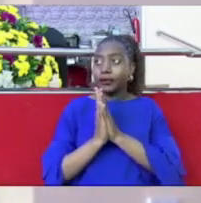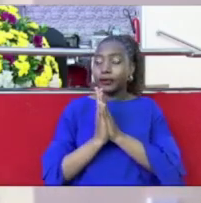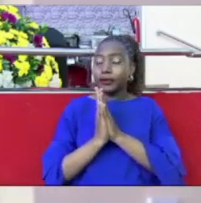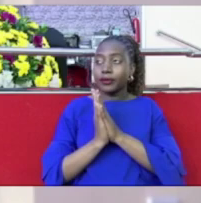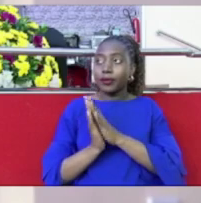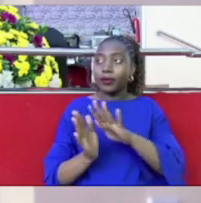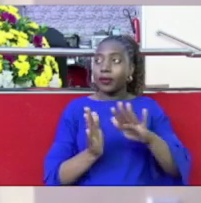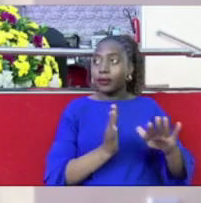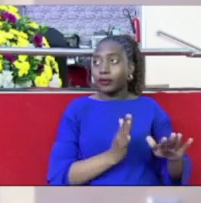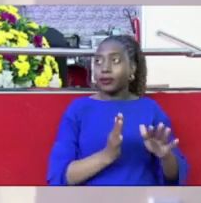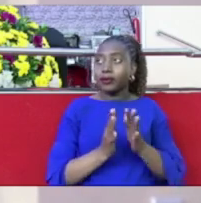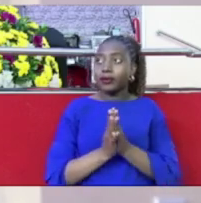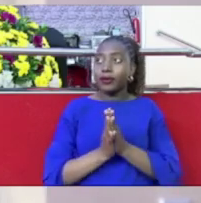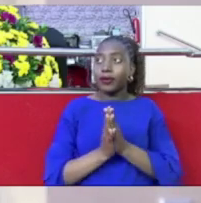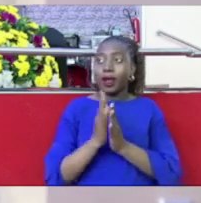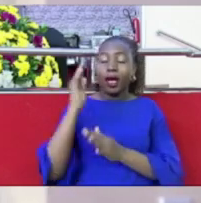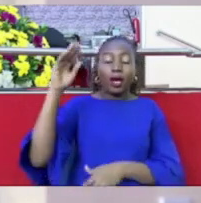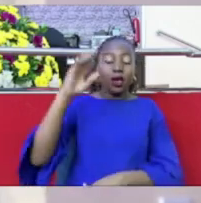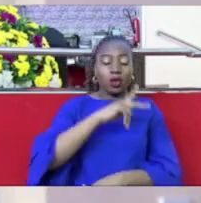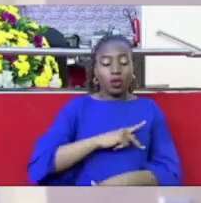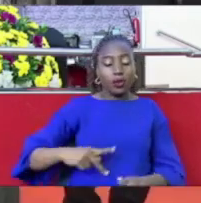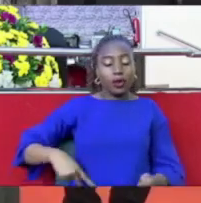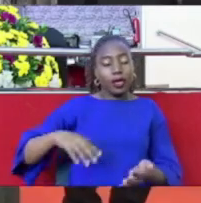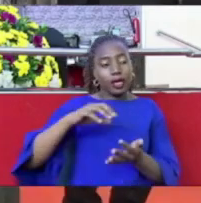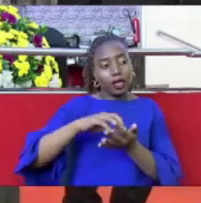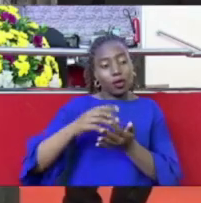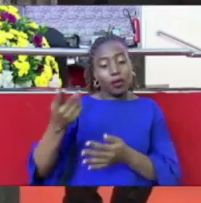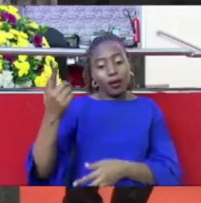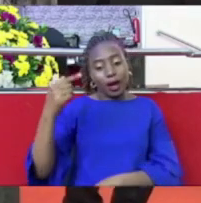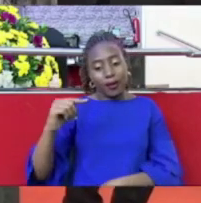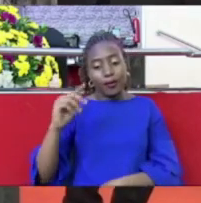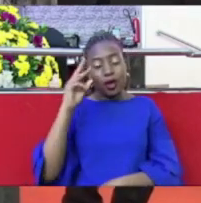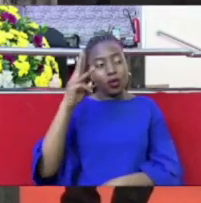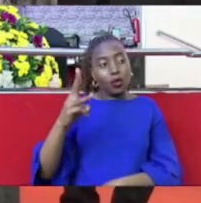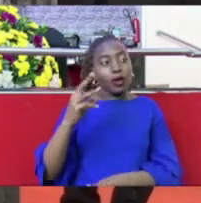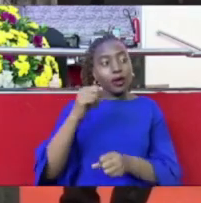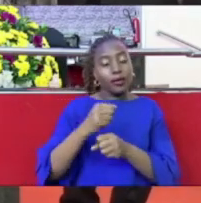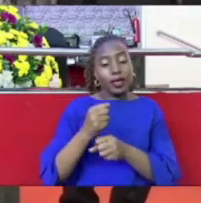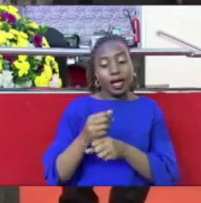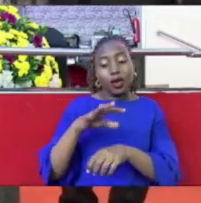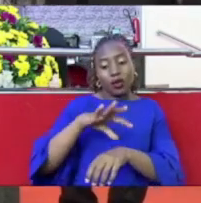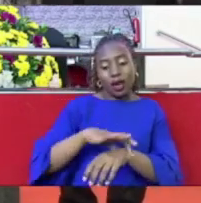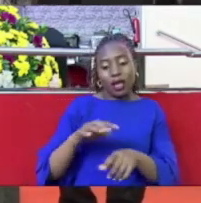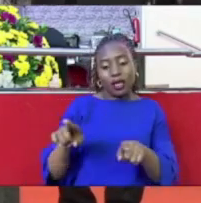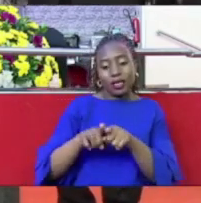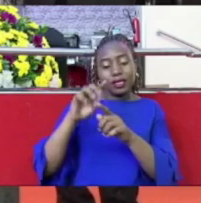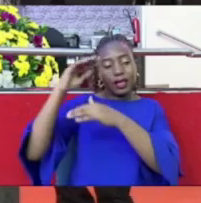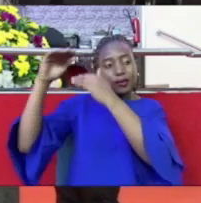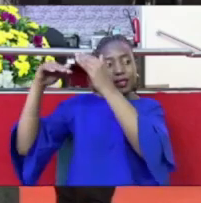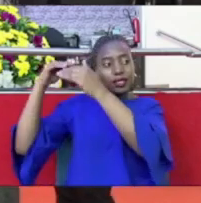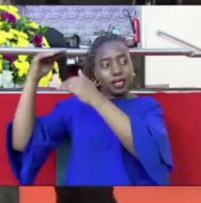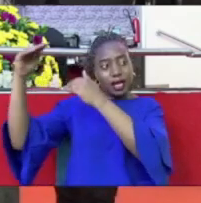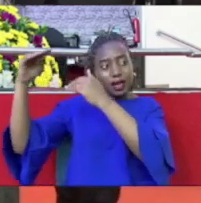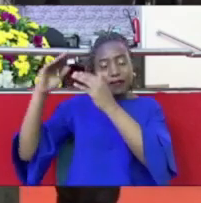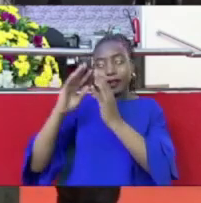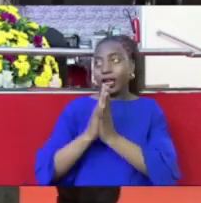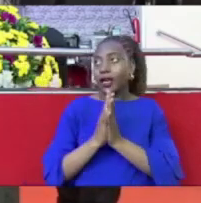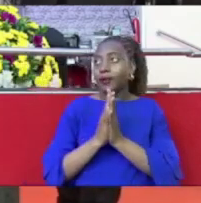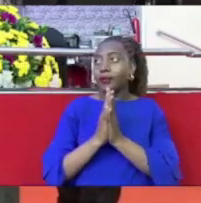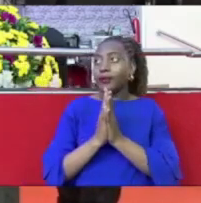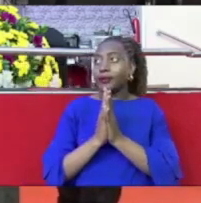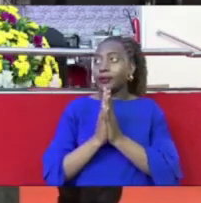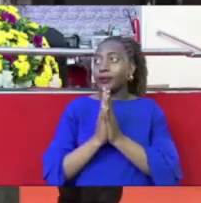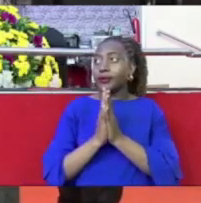that your kingdom come, your will be done on earth as it is in heaven. Mapenzi yako yafanyike duniani kama